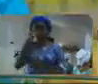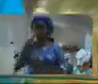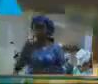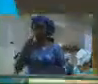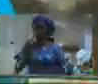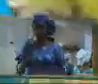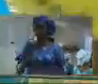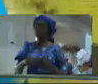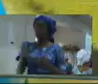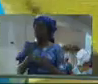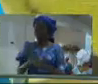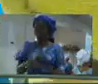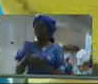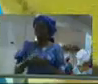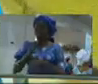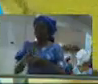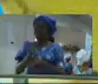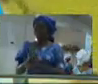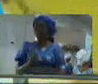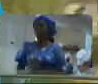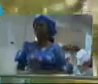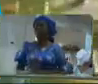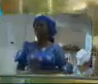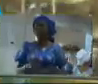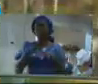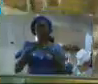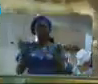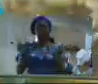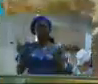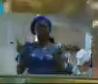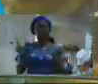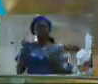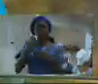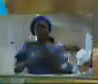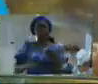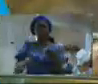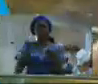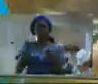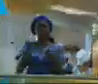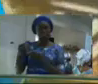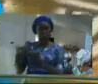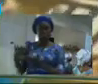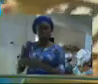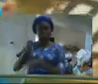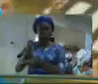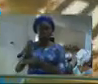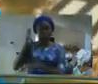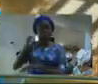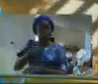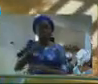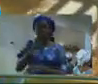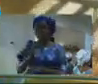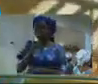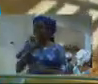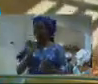sermon. But what the original sermon would have been is that